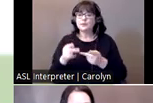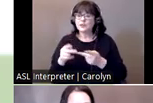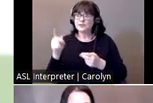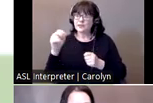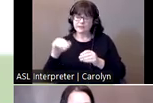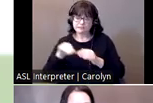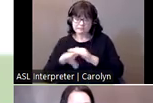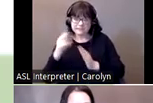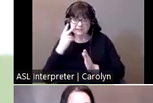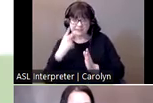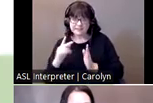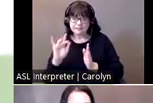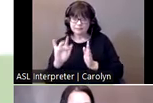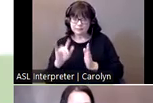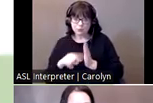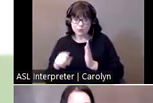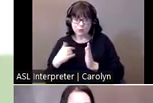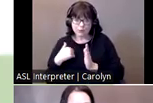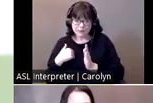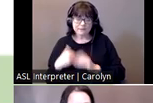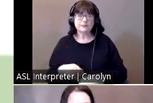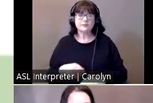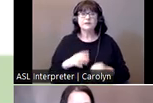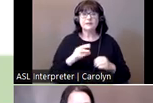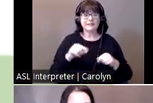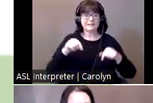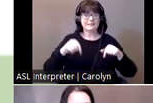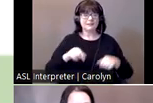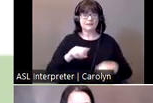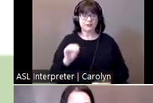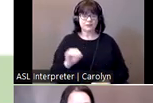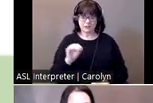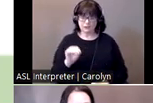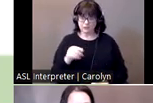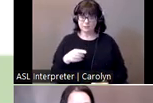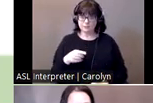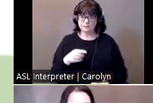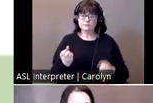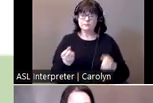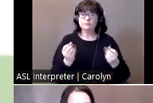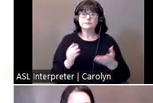And then, as I mentioned earlier, in Ontario at least, the post-secondary institutions